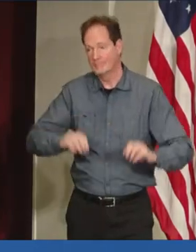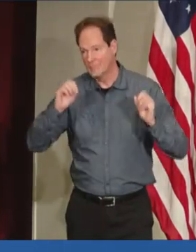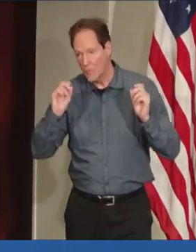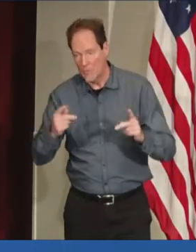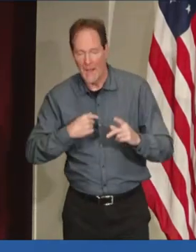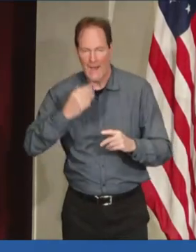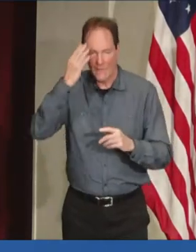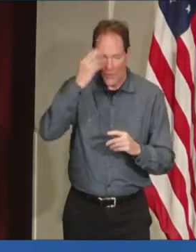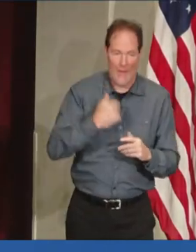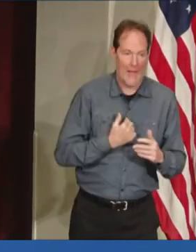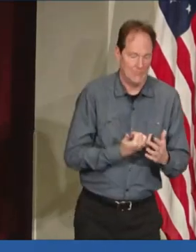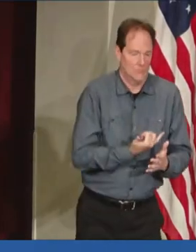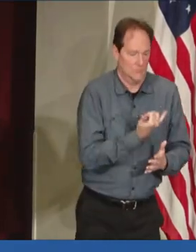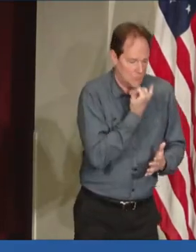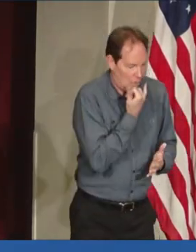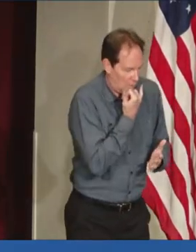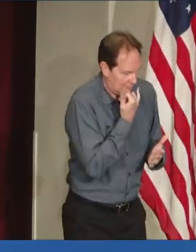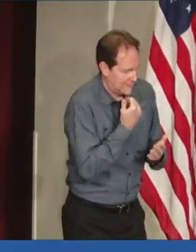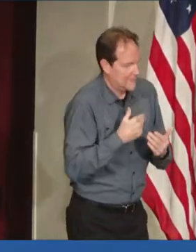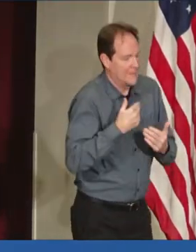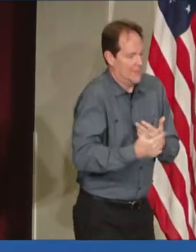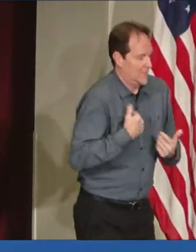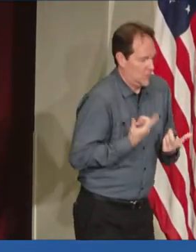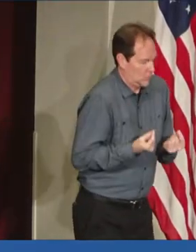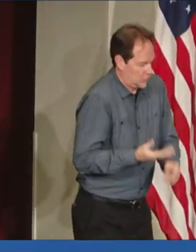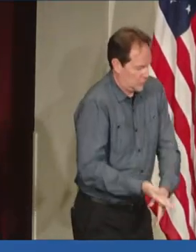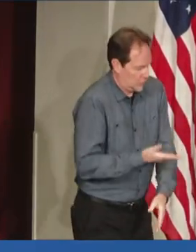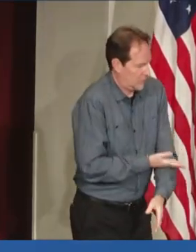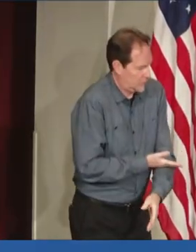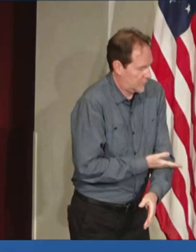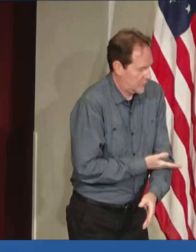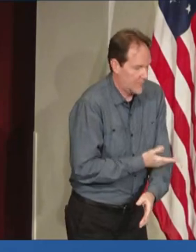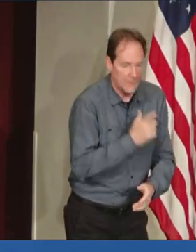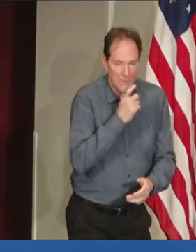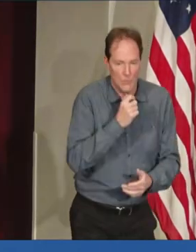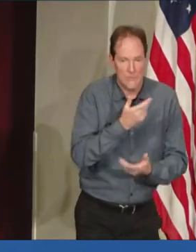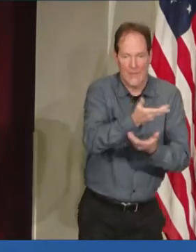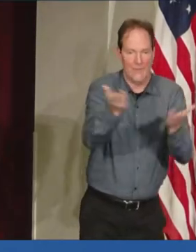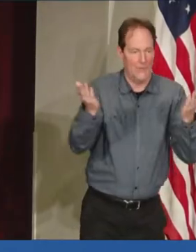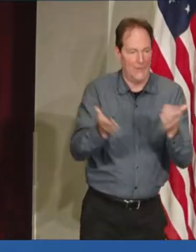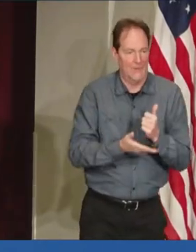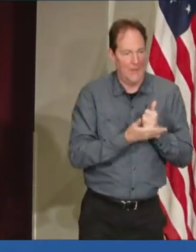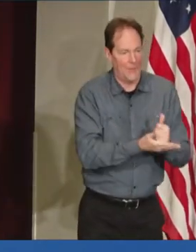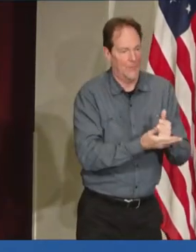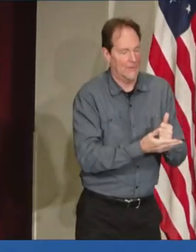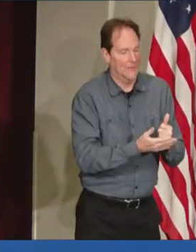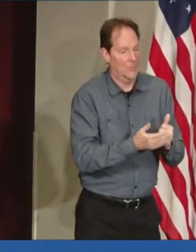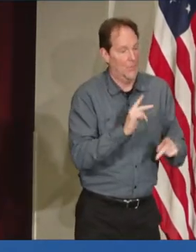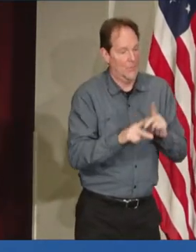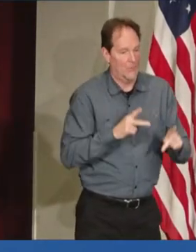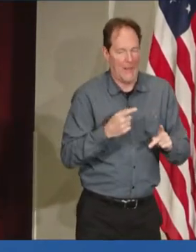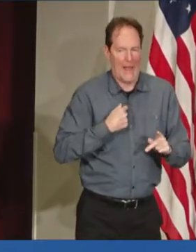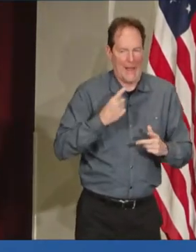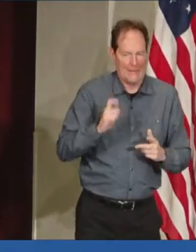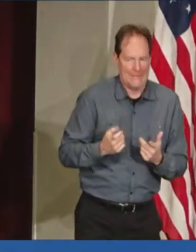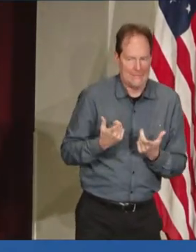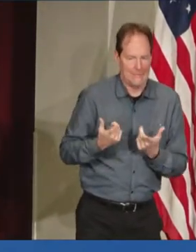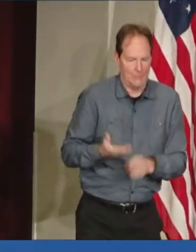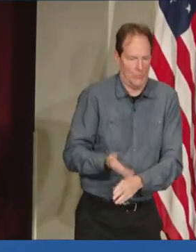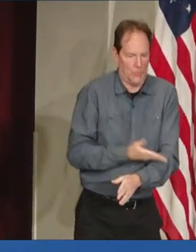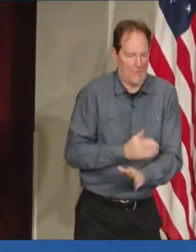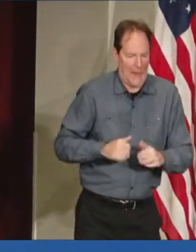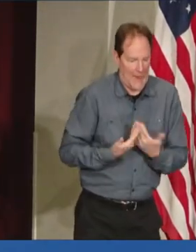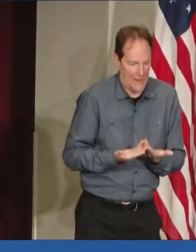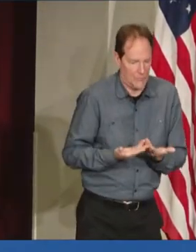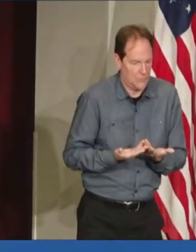done it wrong, but I don't know what to do next. And who's out there really helping what to do next? So when you look at